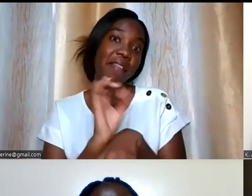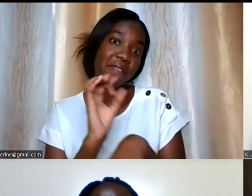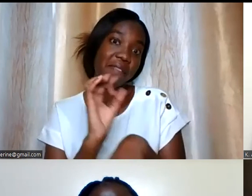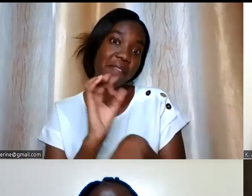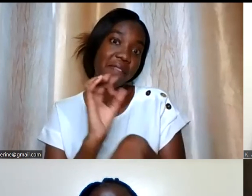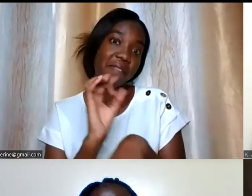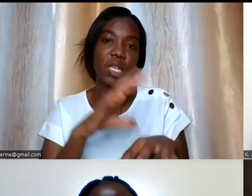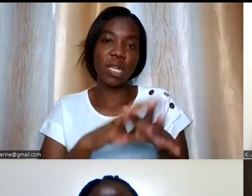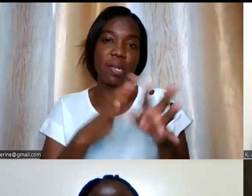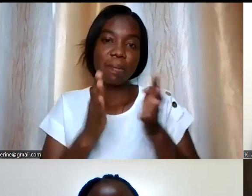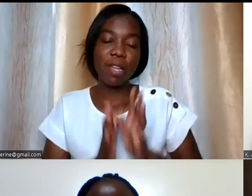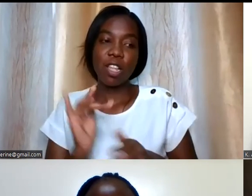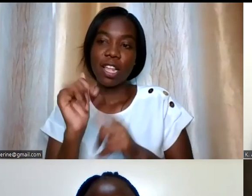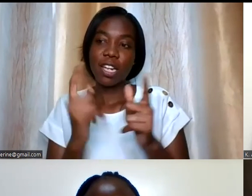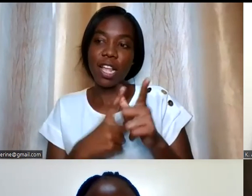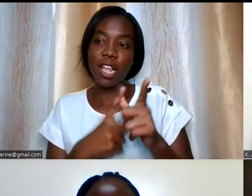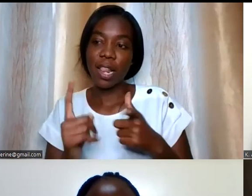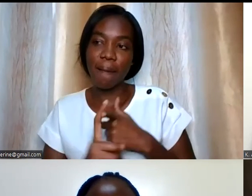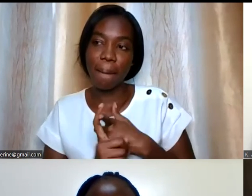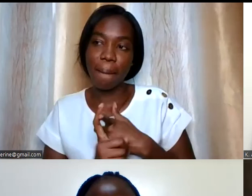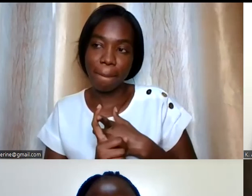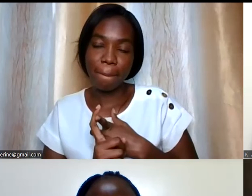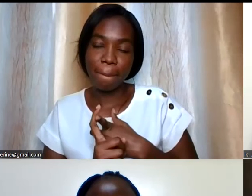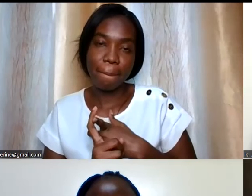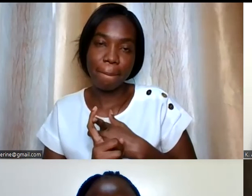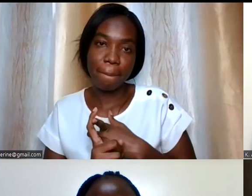but just find that person that you can